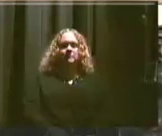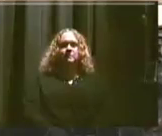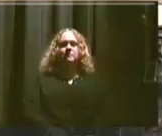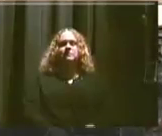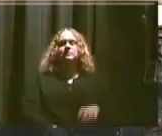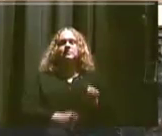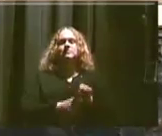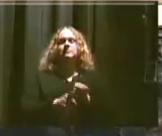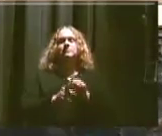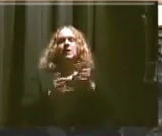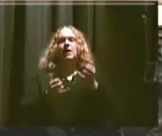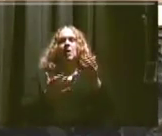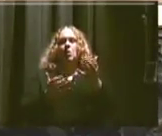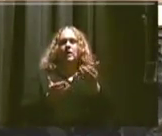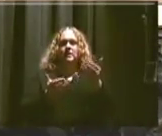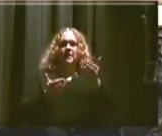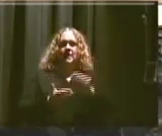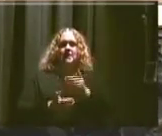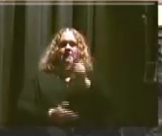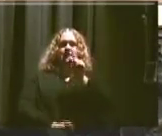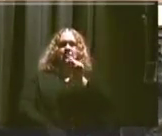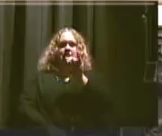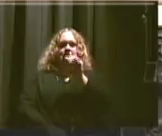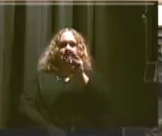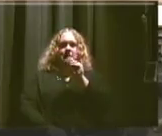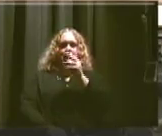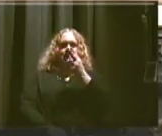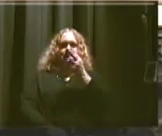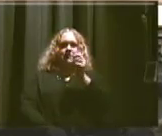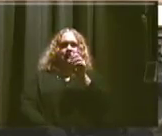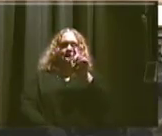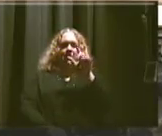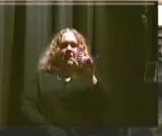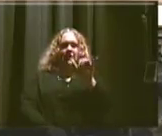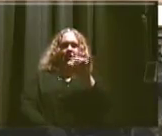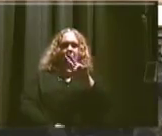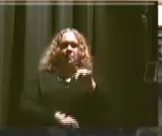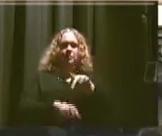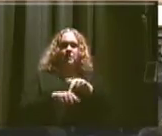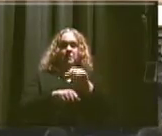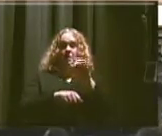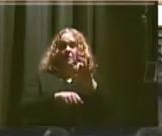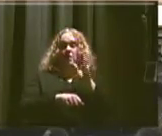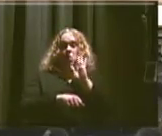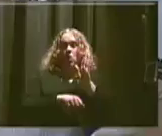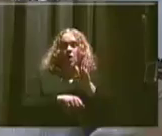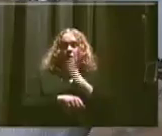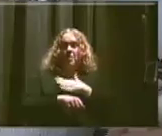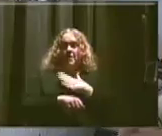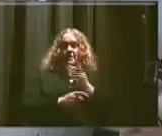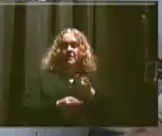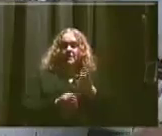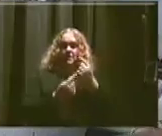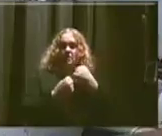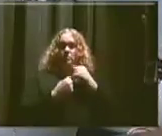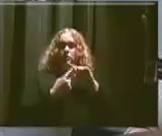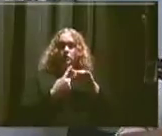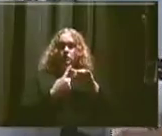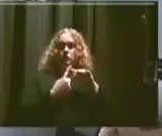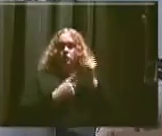I would like to ask at this time that Tim Healy, principal, if you will please come to the podium to introduce your high school student.